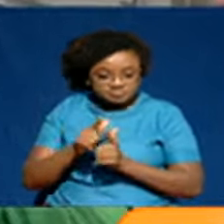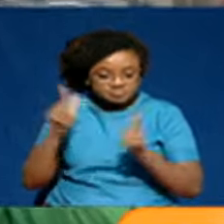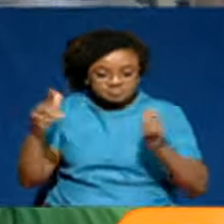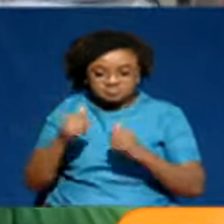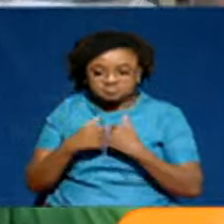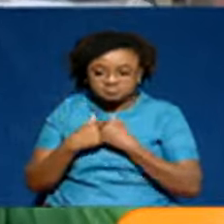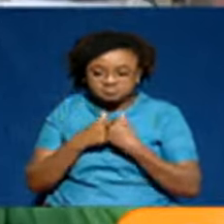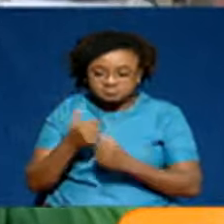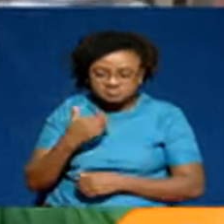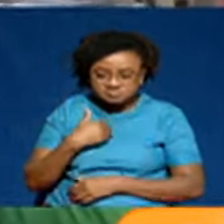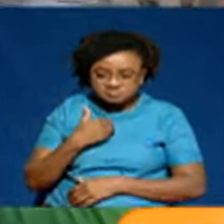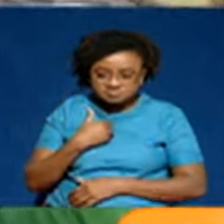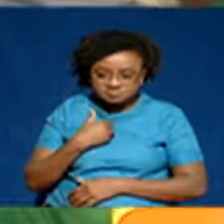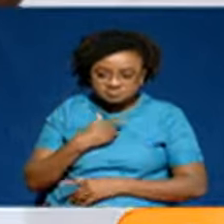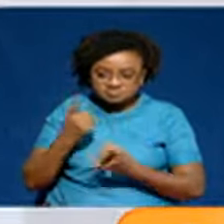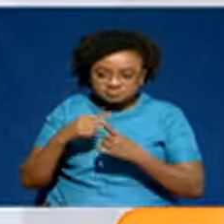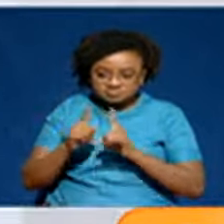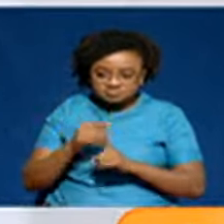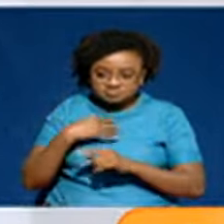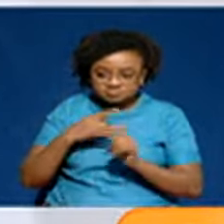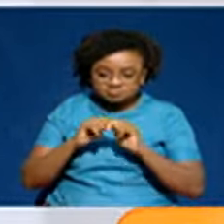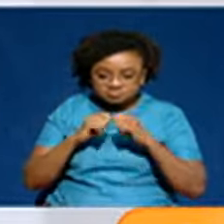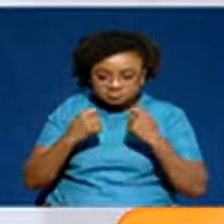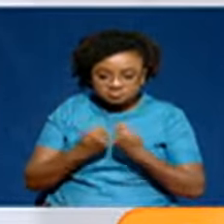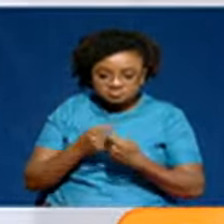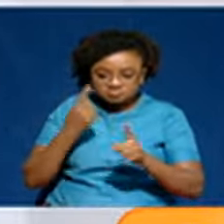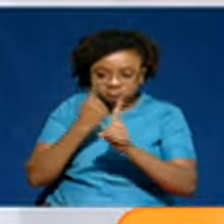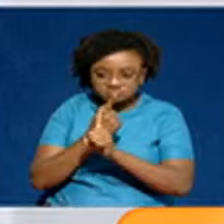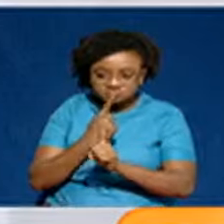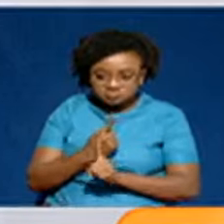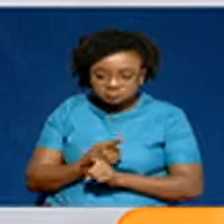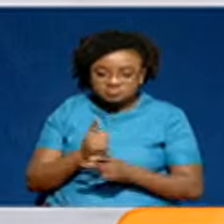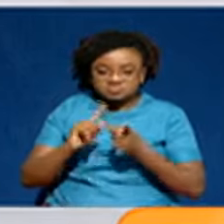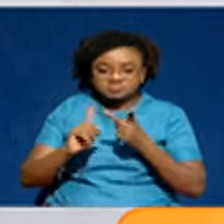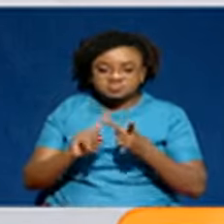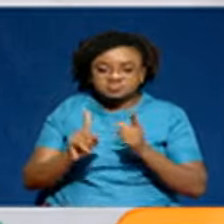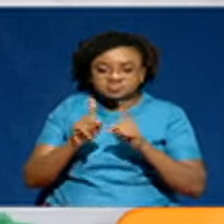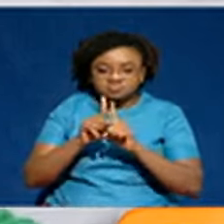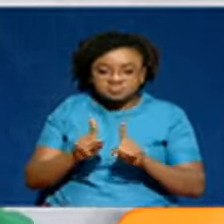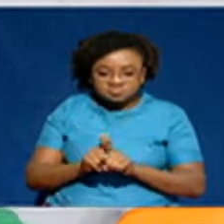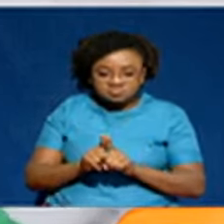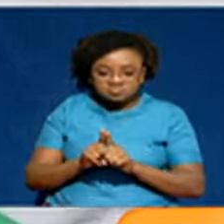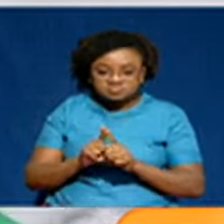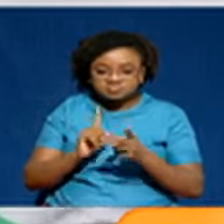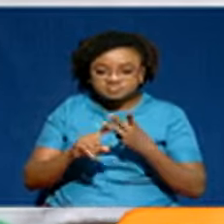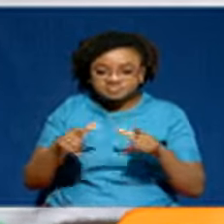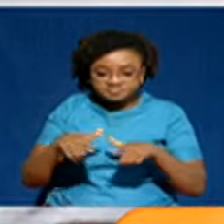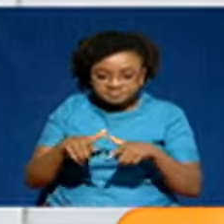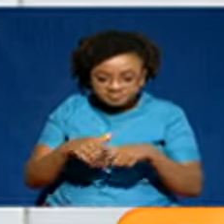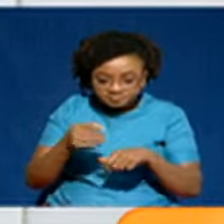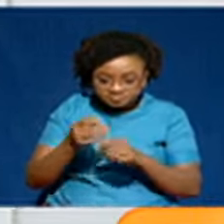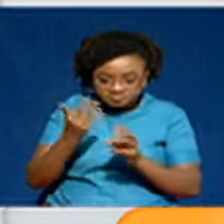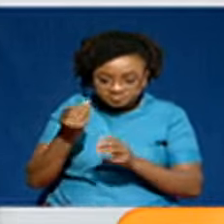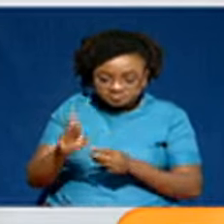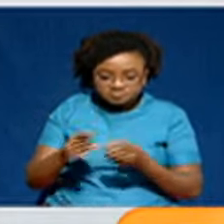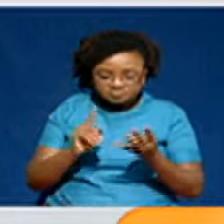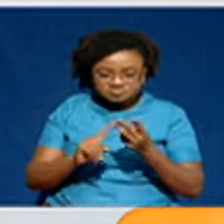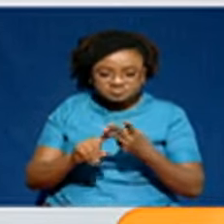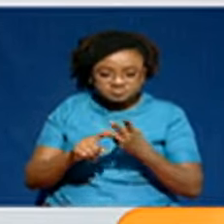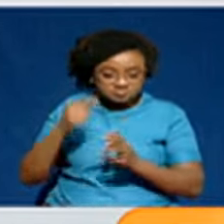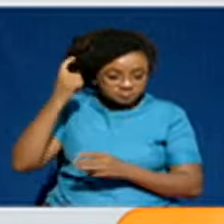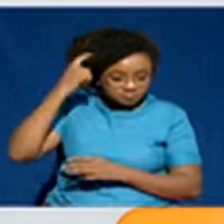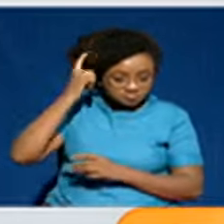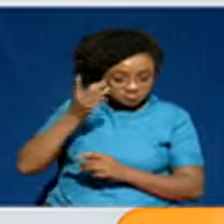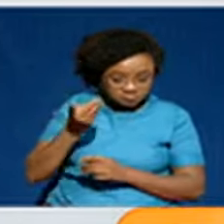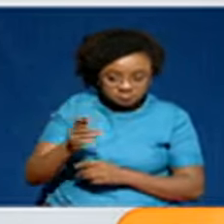challenge. With a multidisciplinary team including general surgeons, cardiothoracic surgeons, gynecologists, and urologists, patients